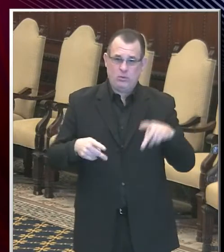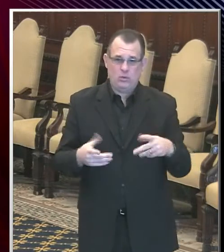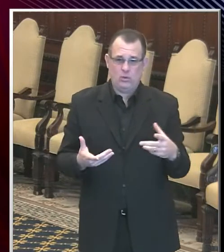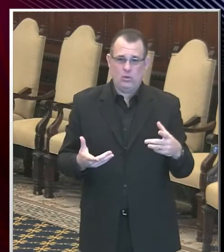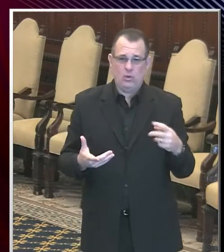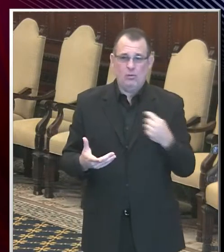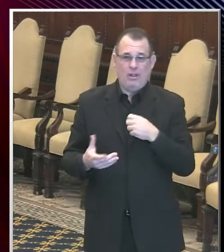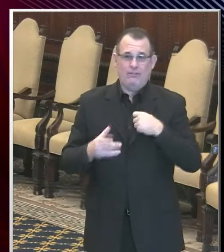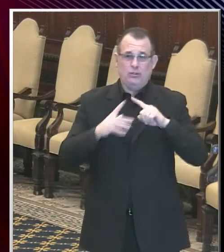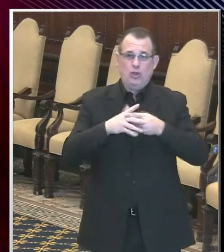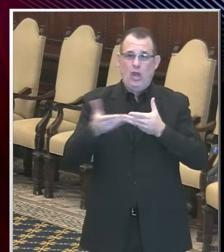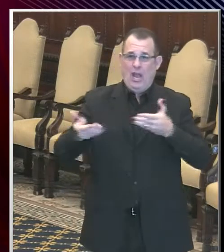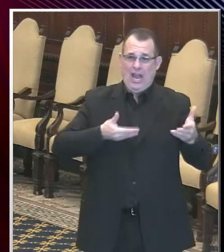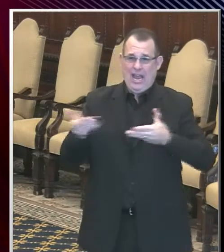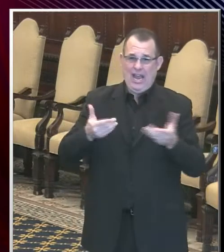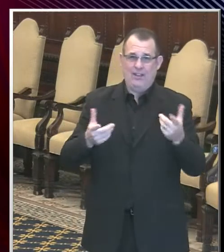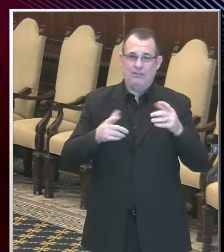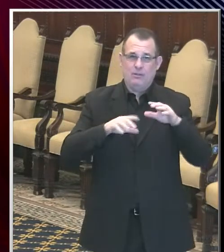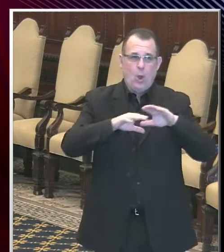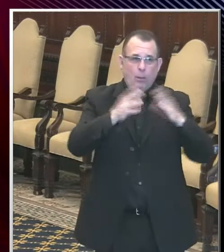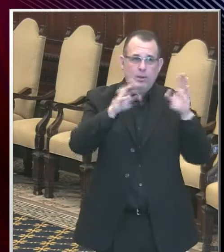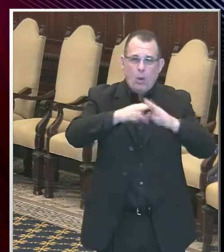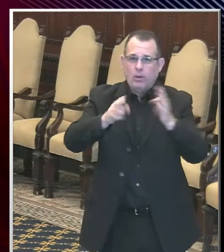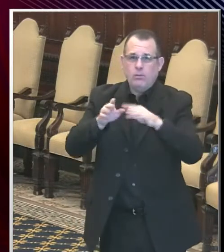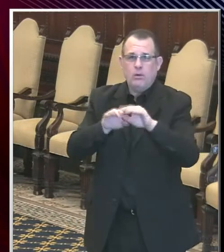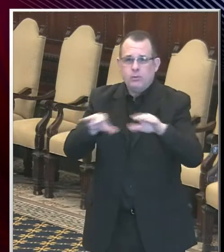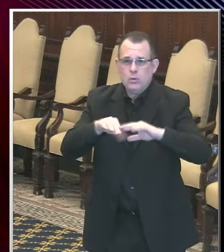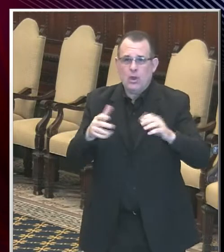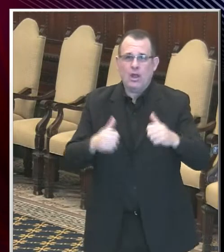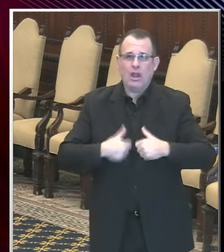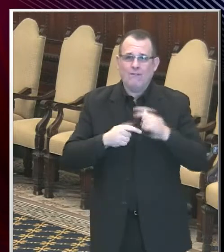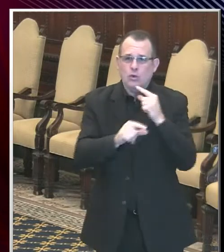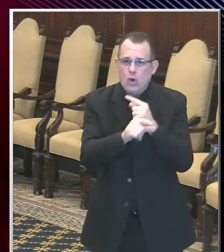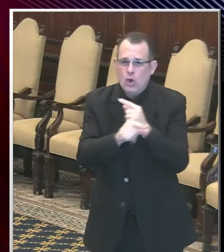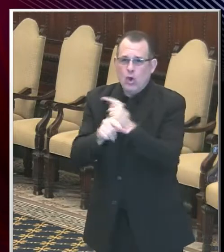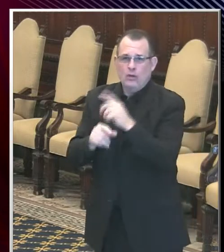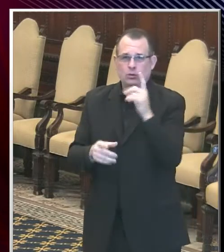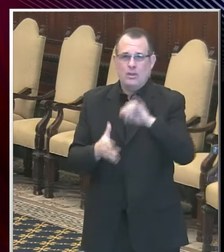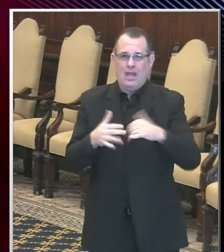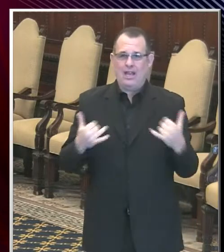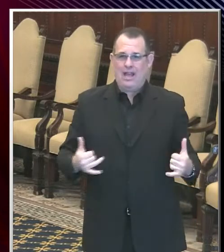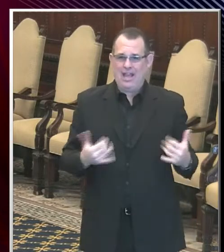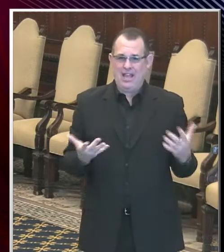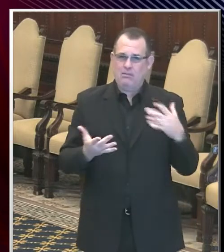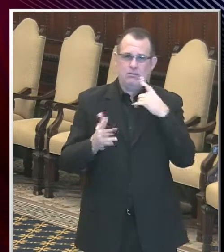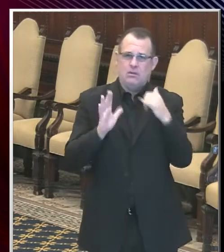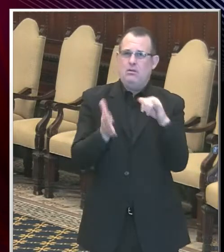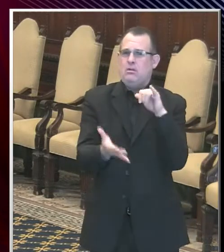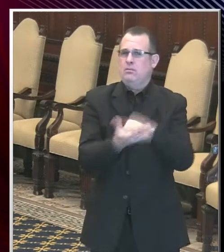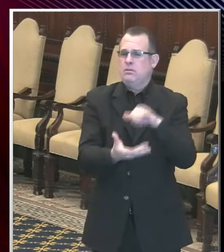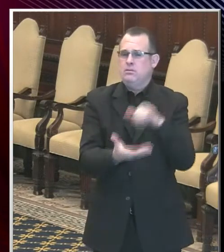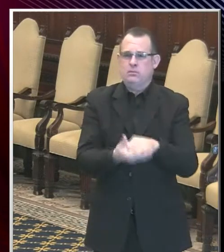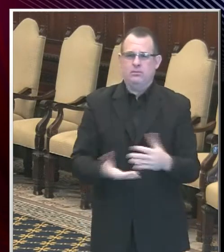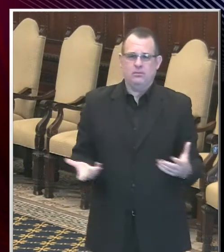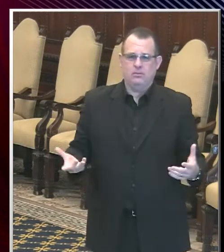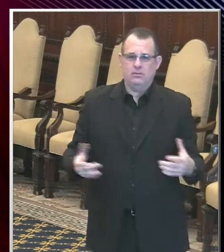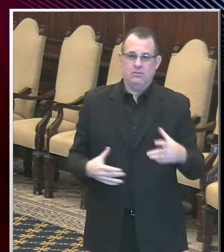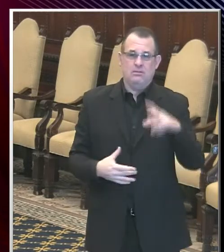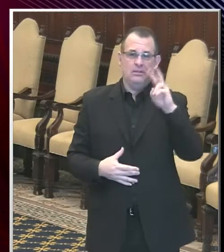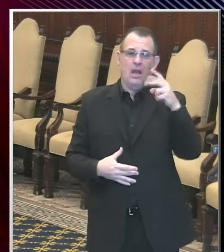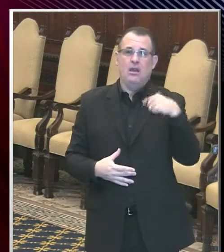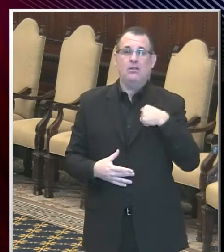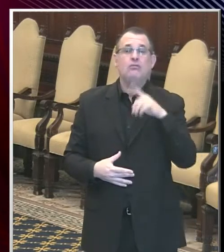hiring the pool attendants and lifeguards now, which was virtually impossible to do. Secondly, we're not sure of where